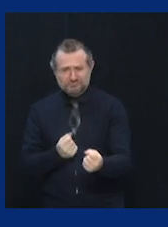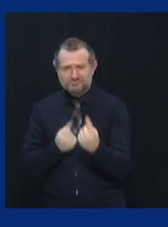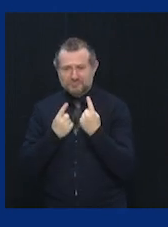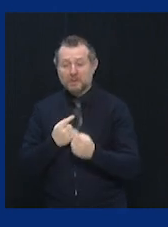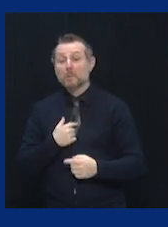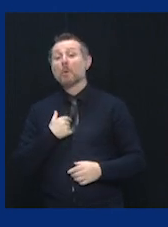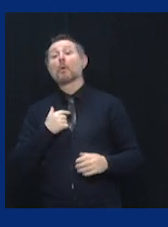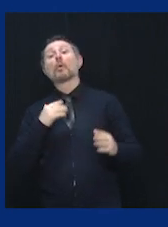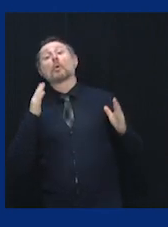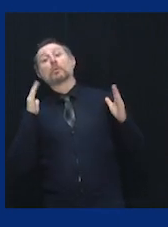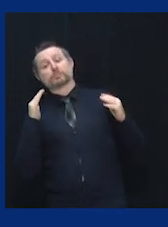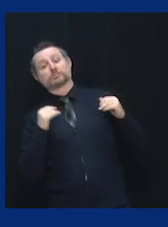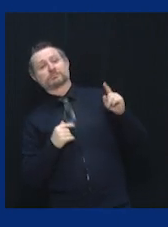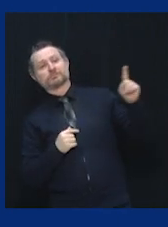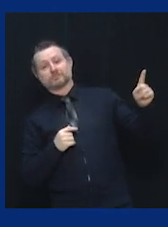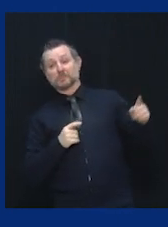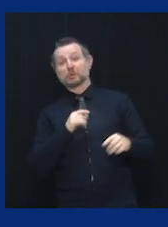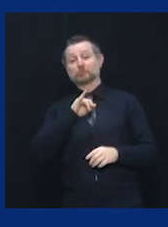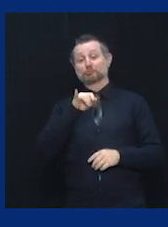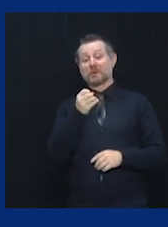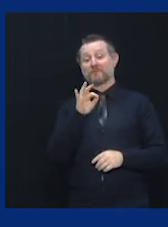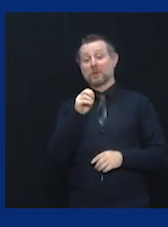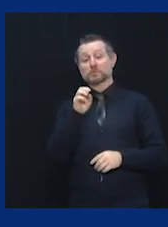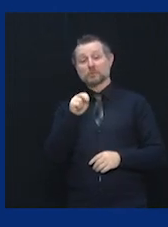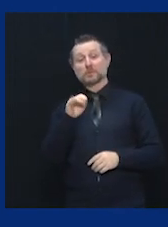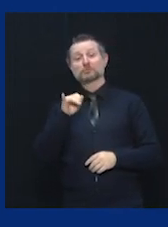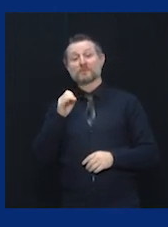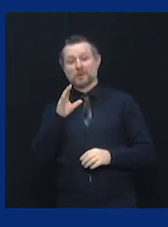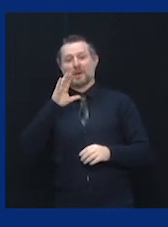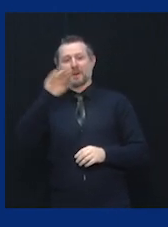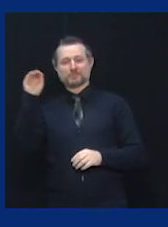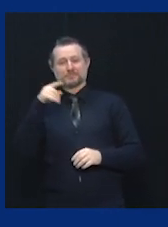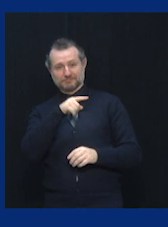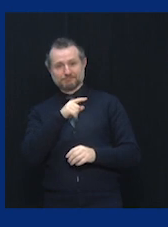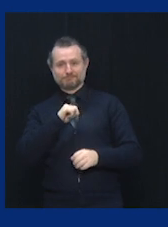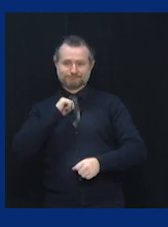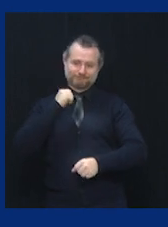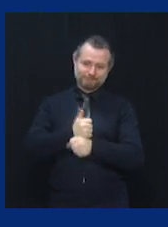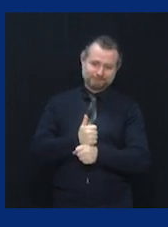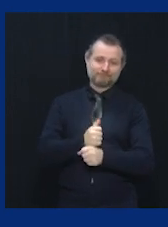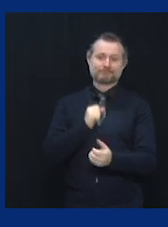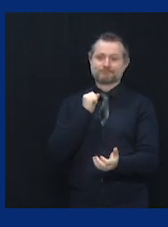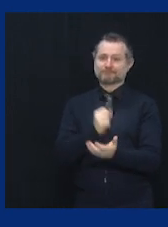Johnson gets approved in a couple of weeks. That would increase supply.